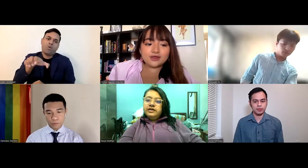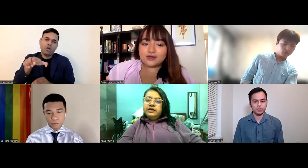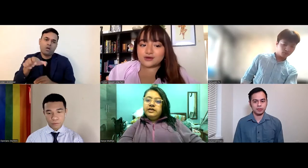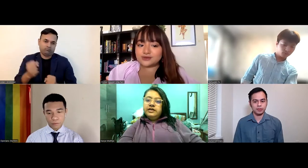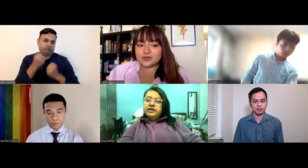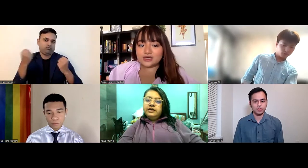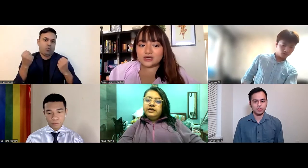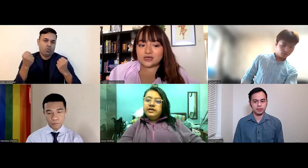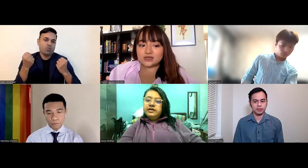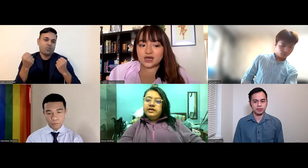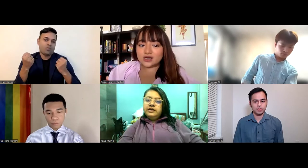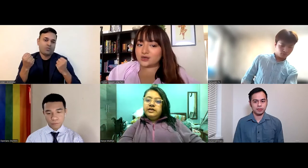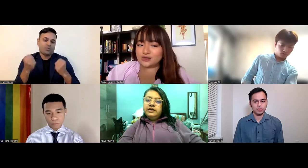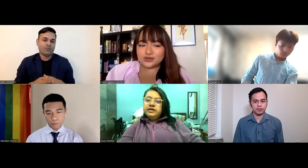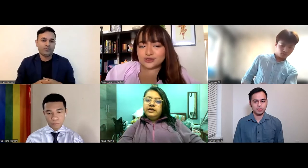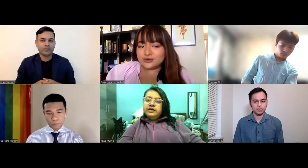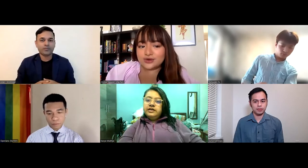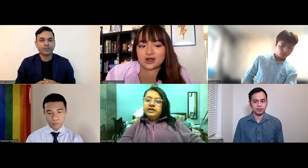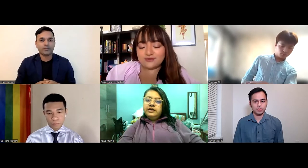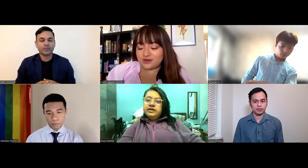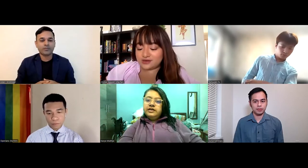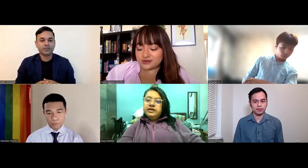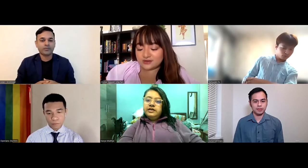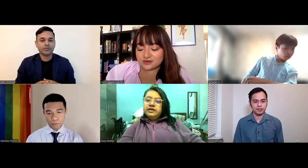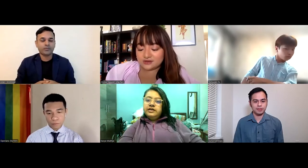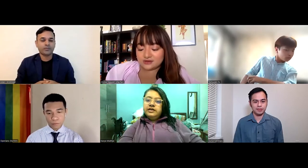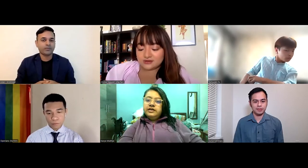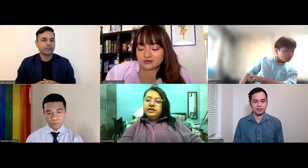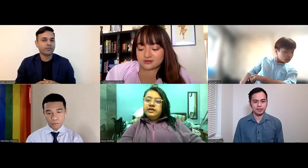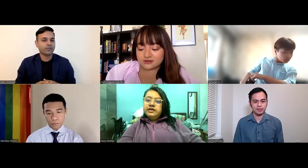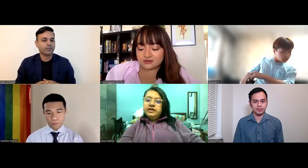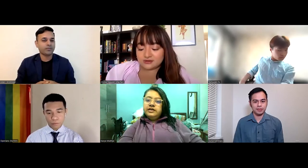I think there has been a technical issue where Kavya has